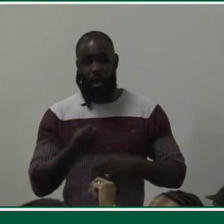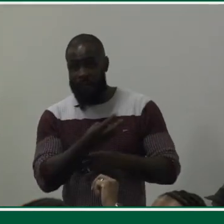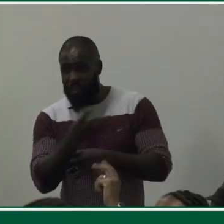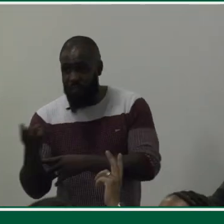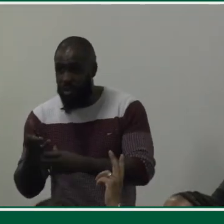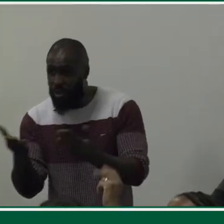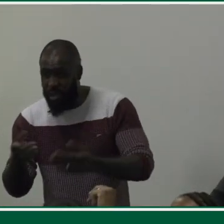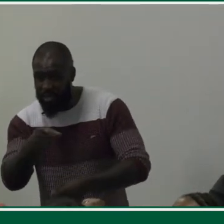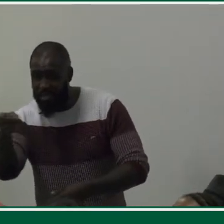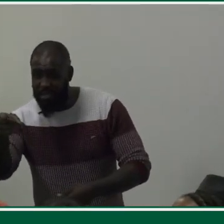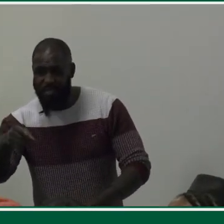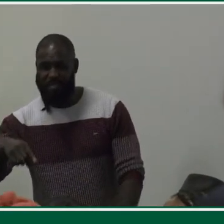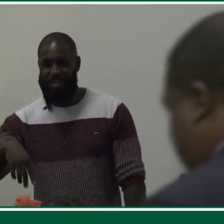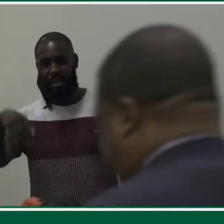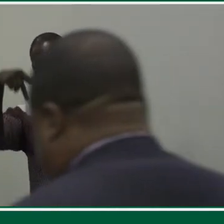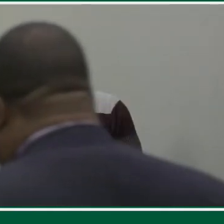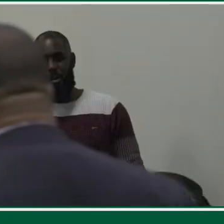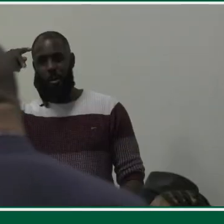front.